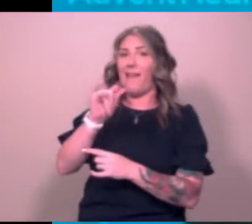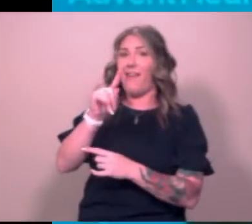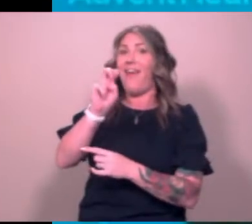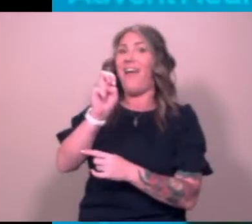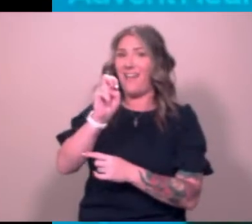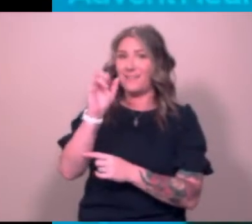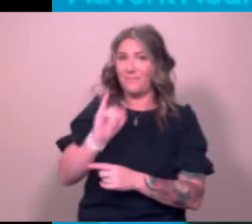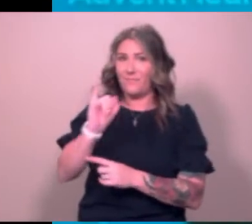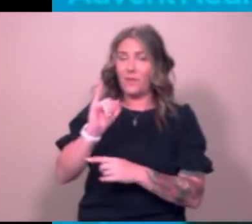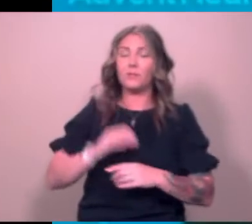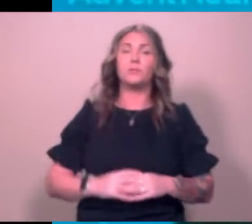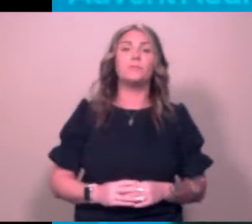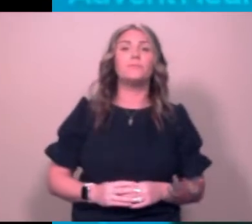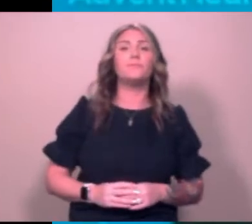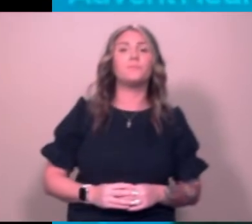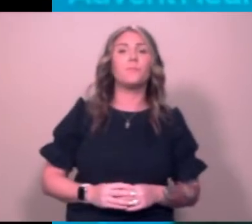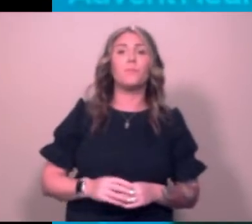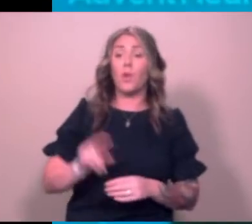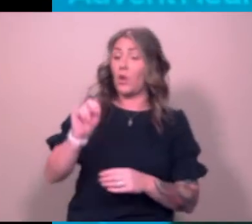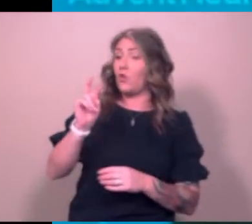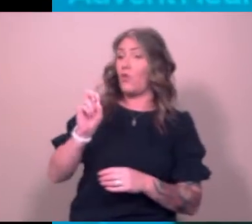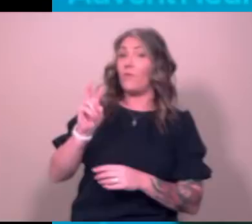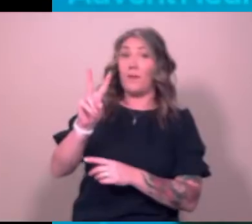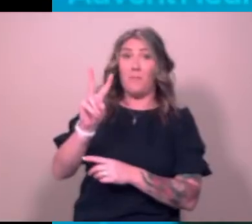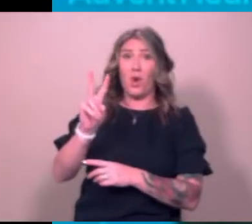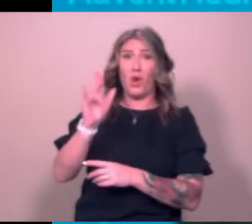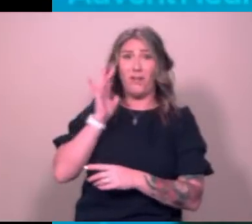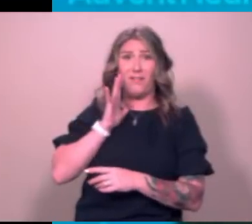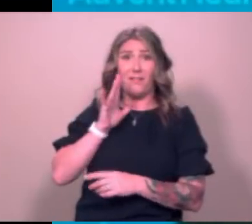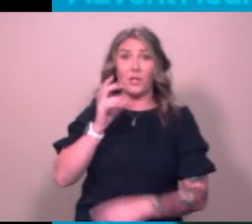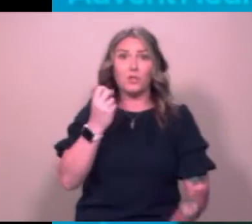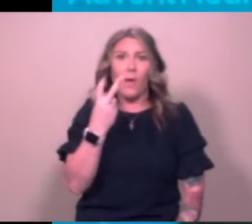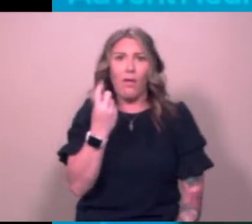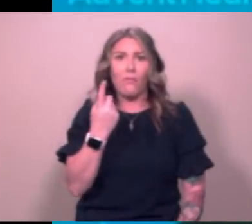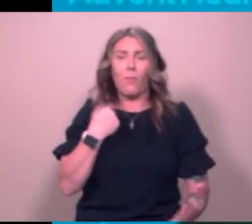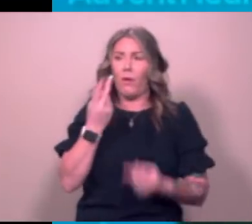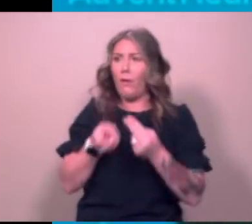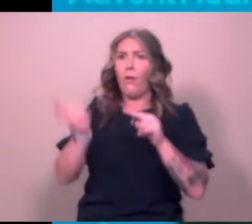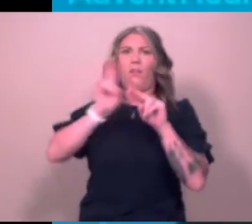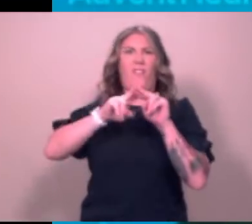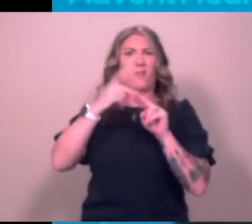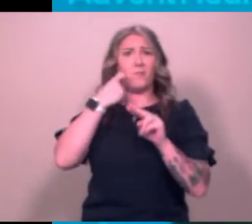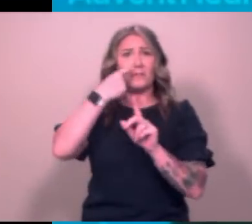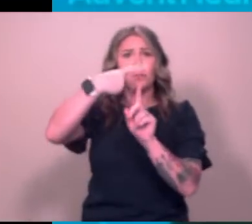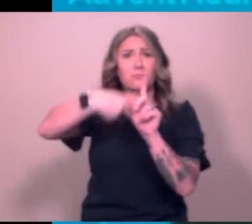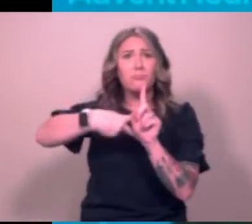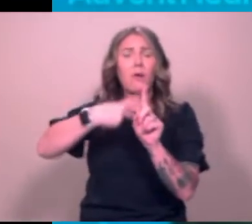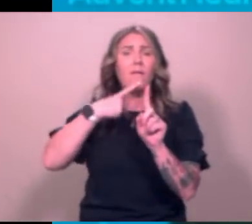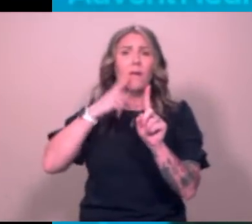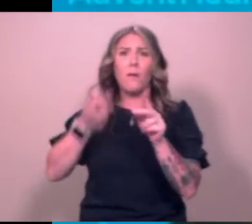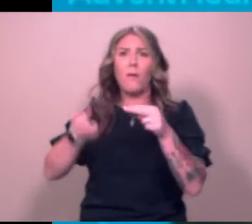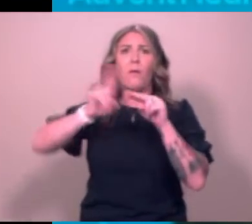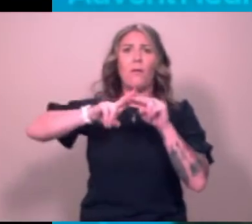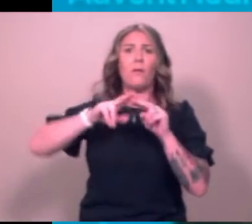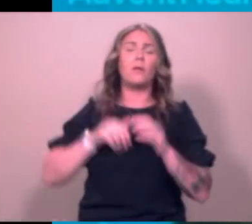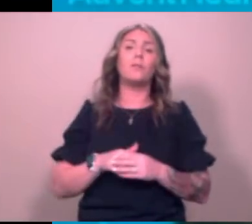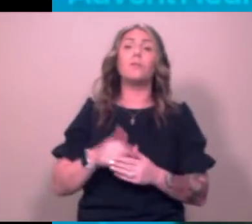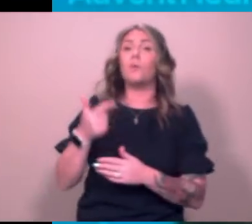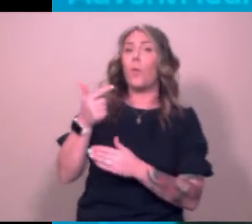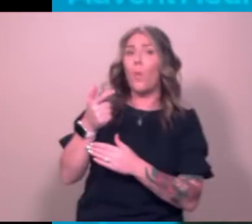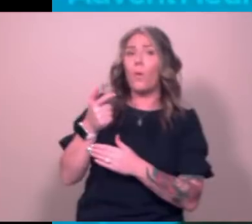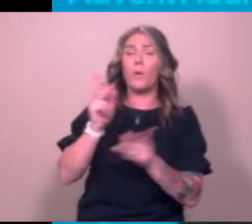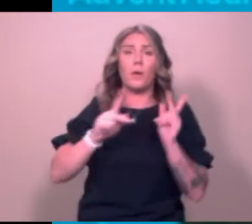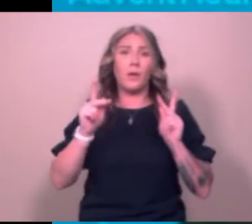infections. In November we had 12. So we're dramatically going up over the last 2 months. We have 21 people holding